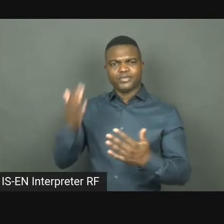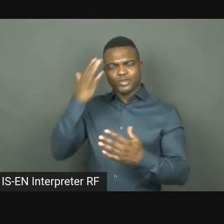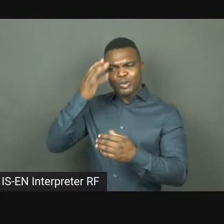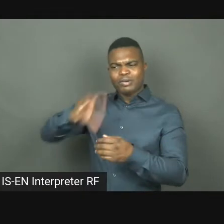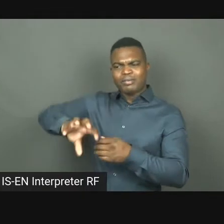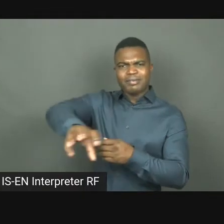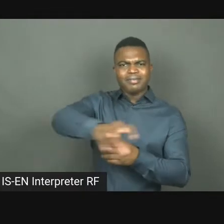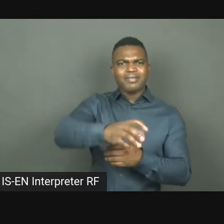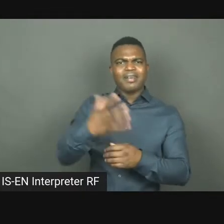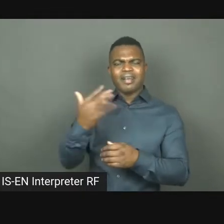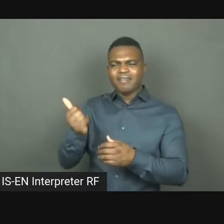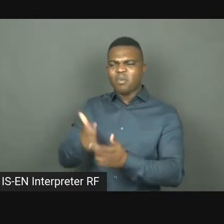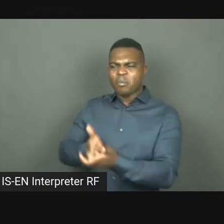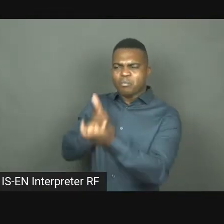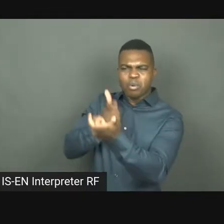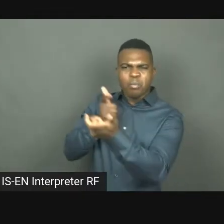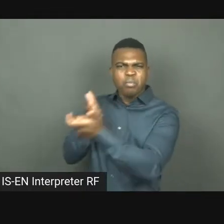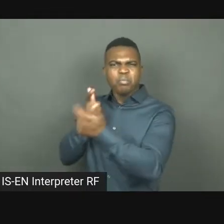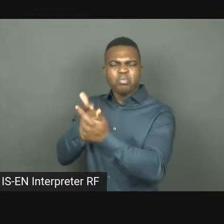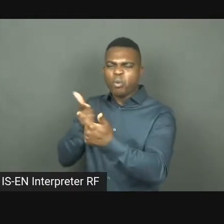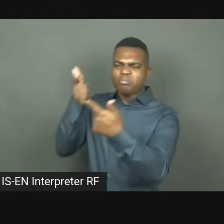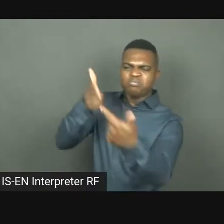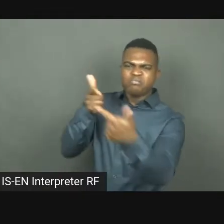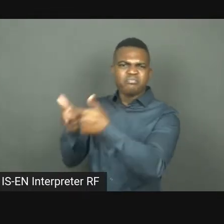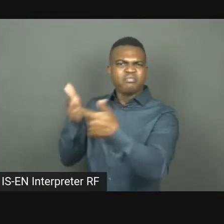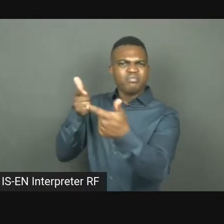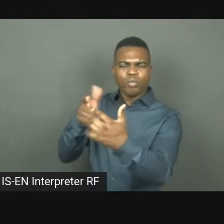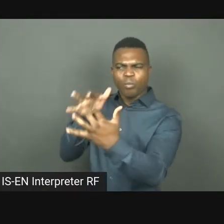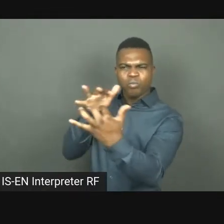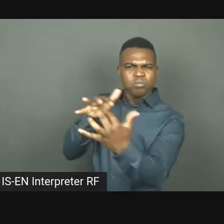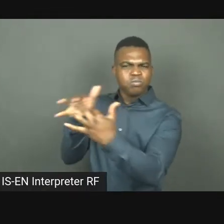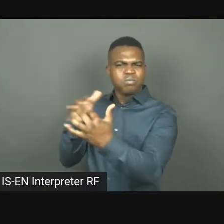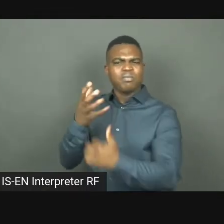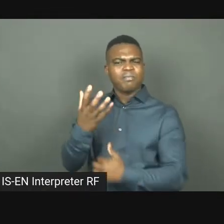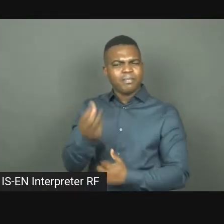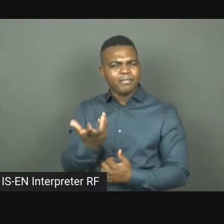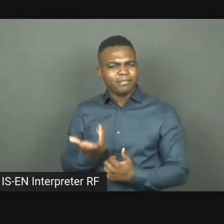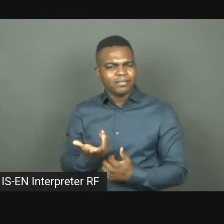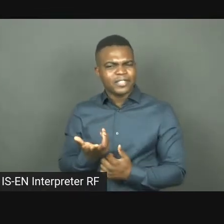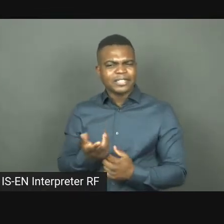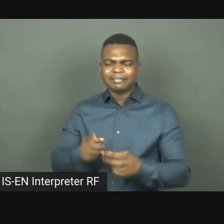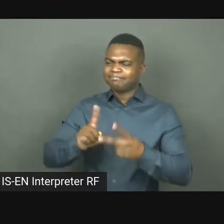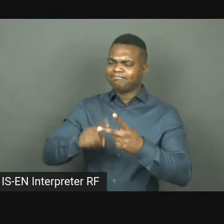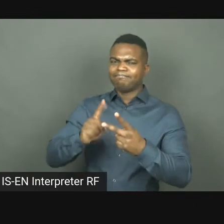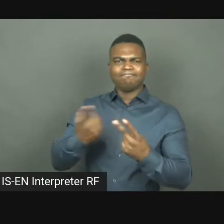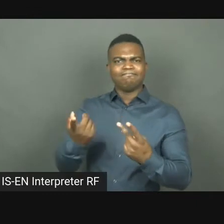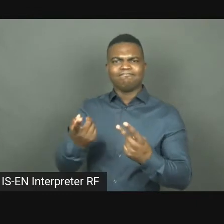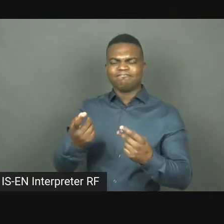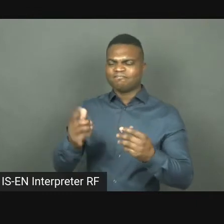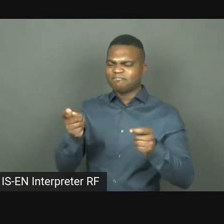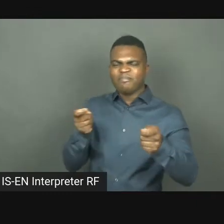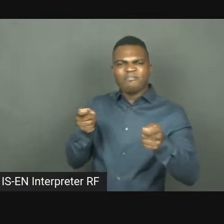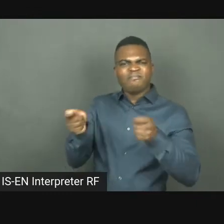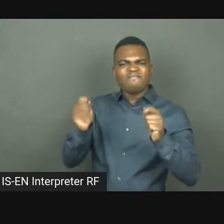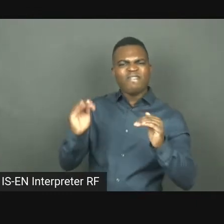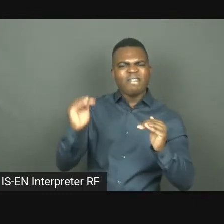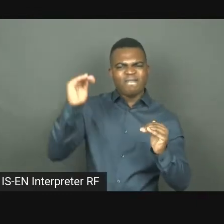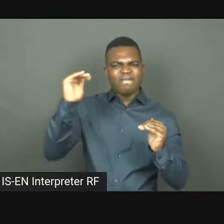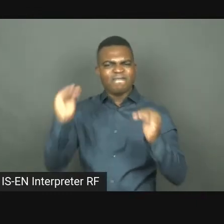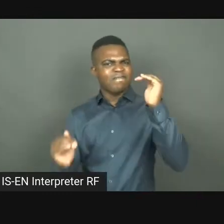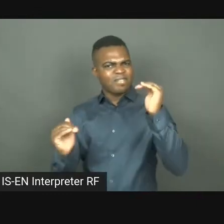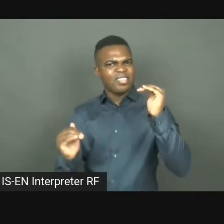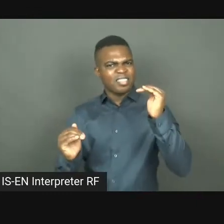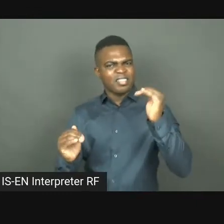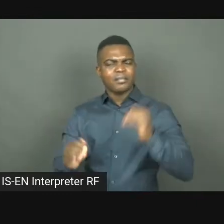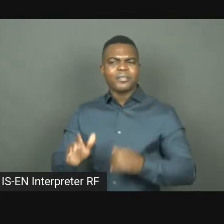must acknowledge the leadership role of national and local actors who are already at the forefront of aid